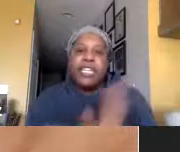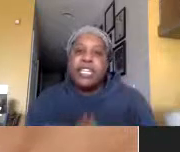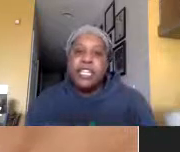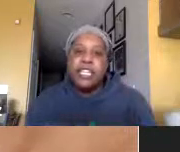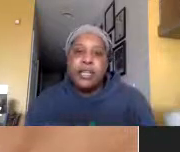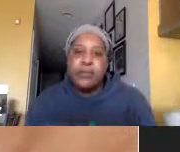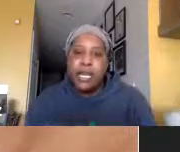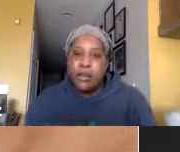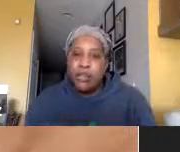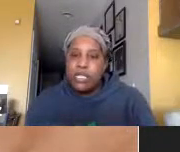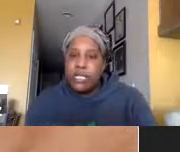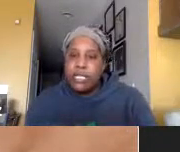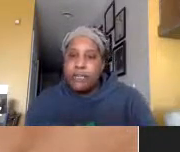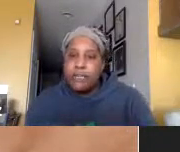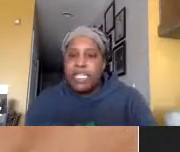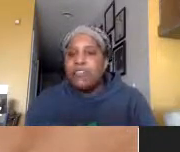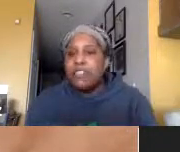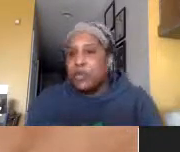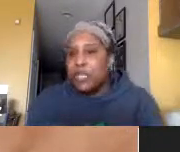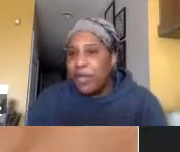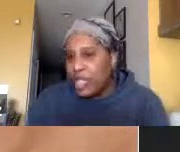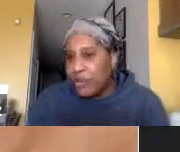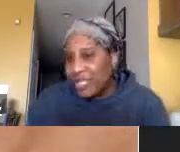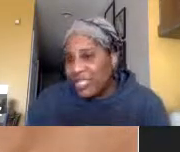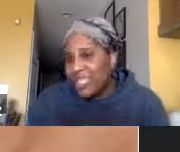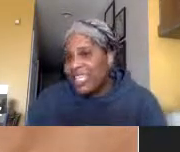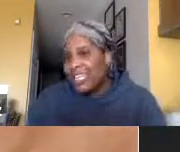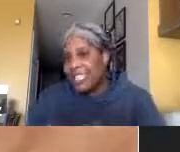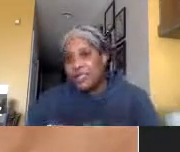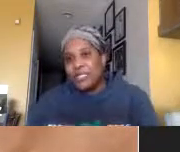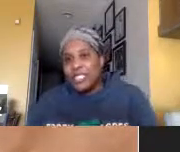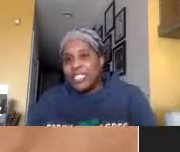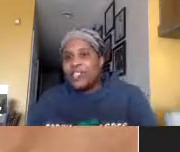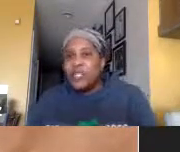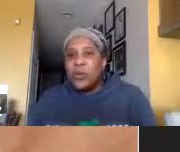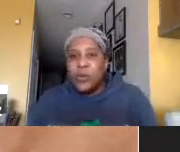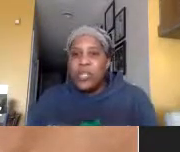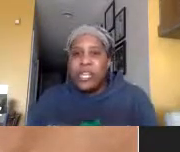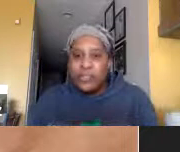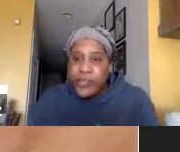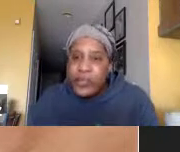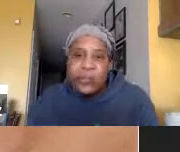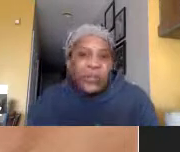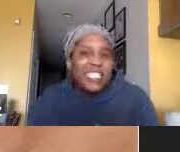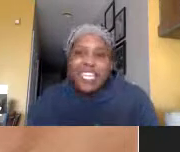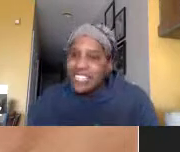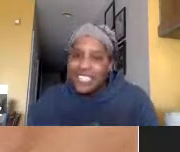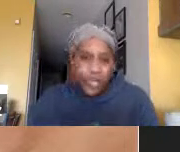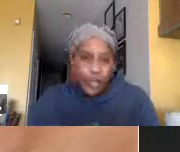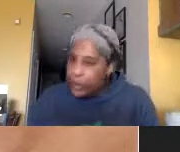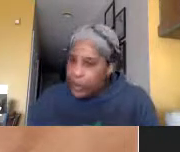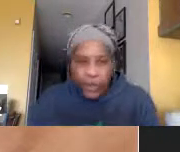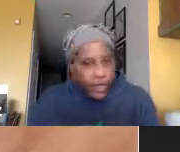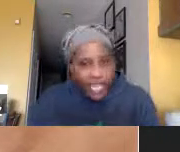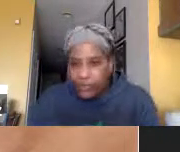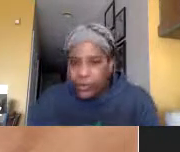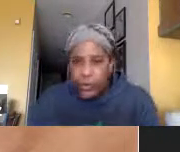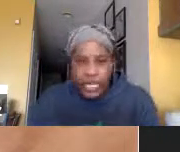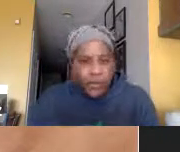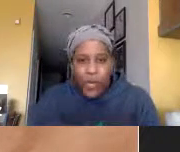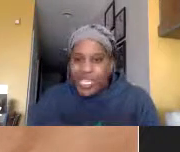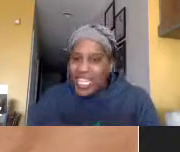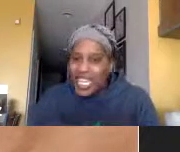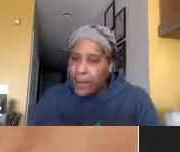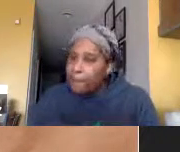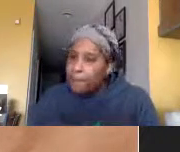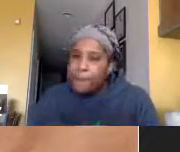know anything about inventory management, because as you can see, there's a whole lot of food. We did not sell through all that food